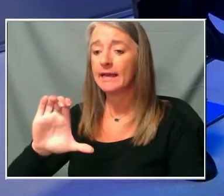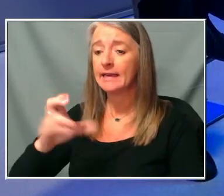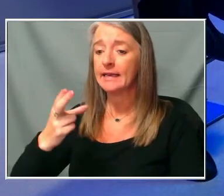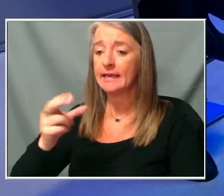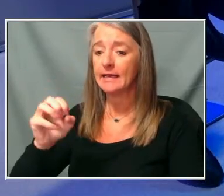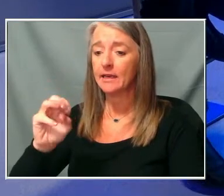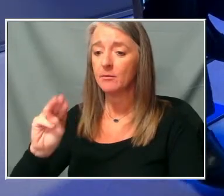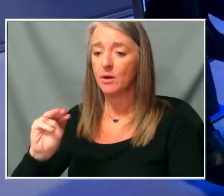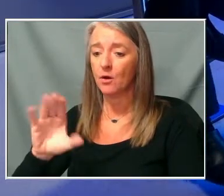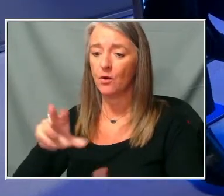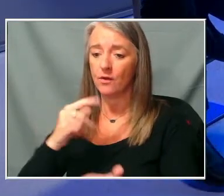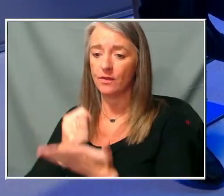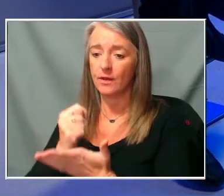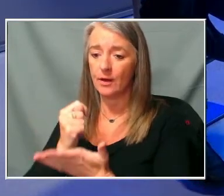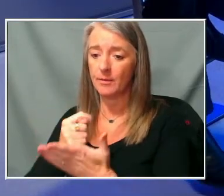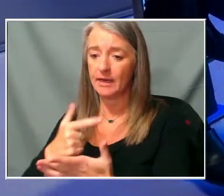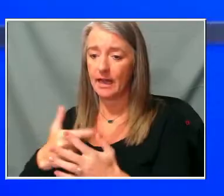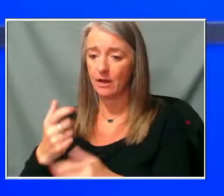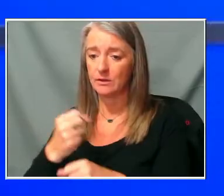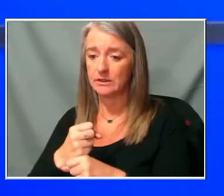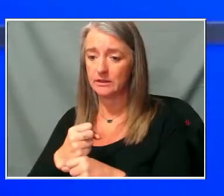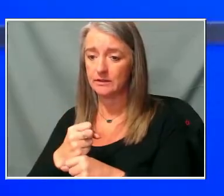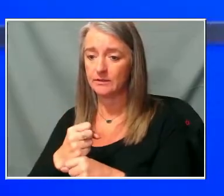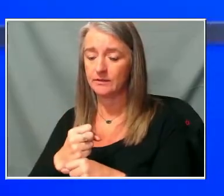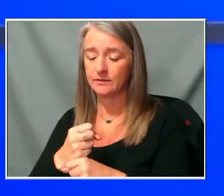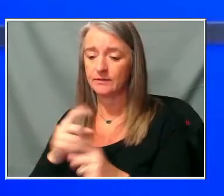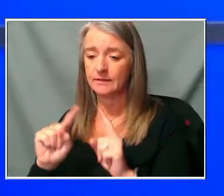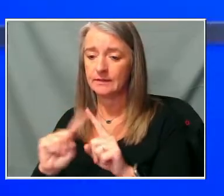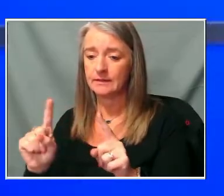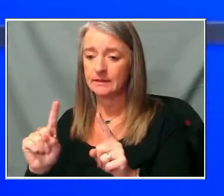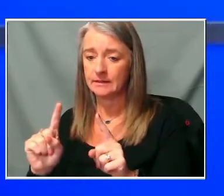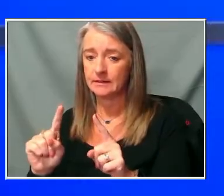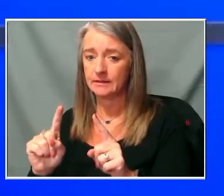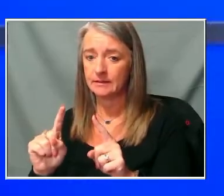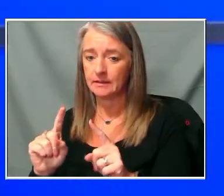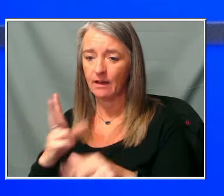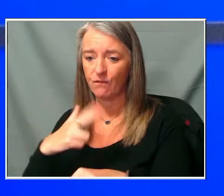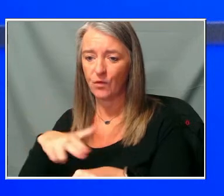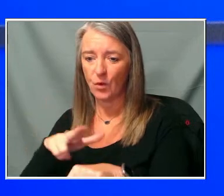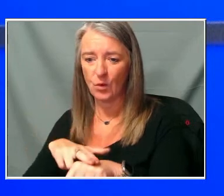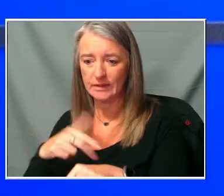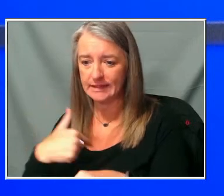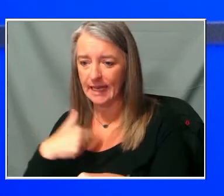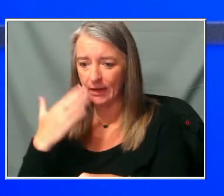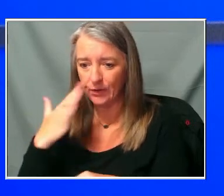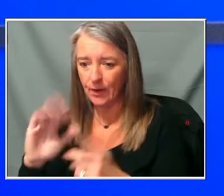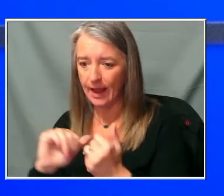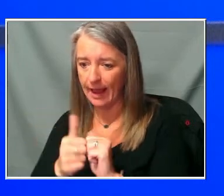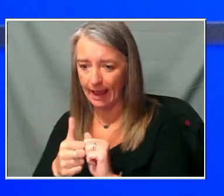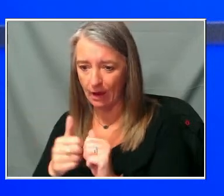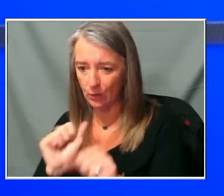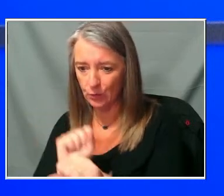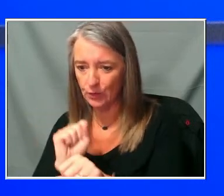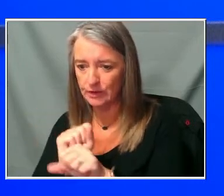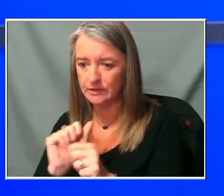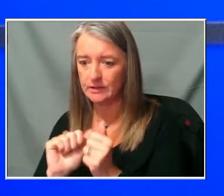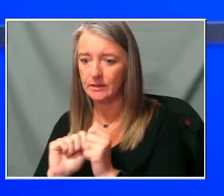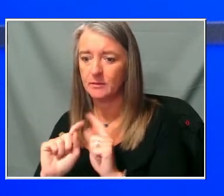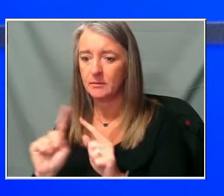I received, if I can remember, was cycles of, and of course I don't know how they were done, but